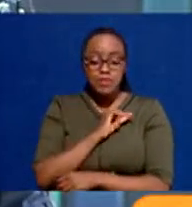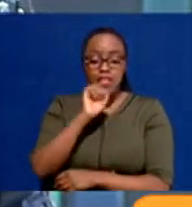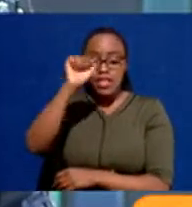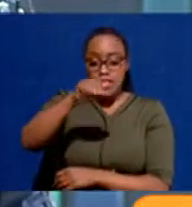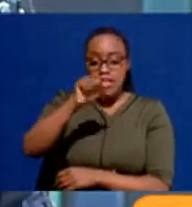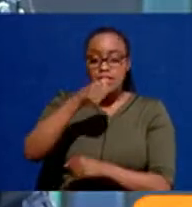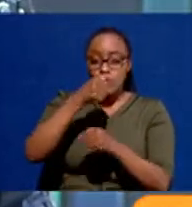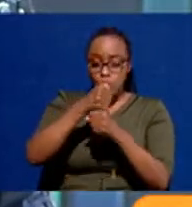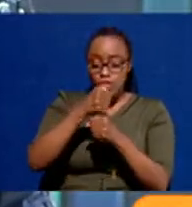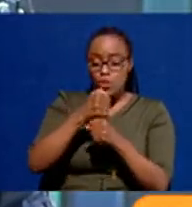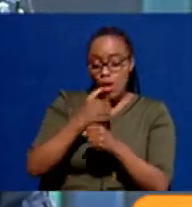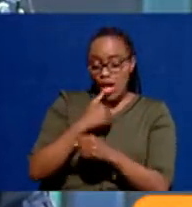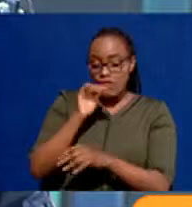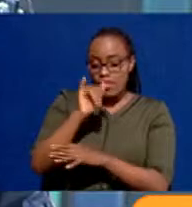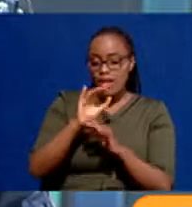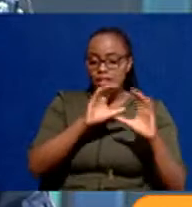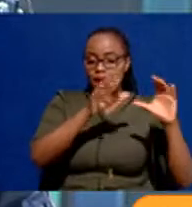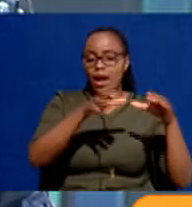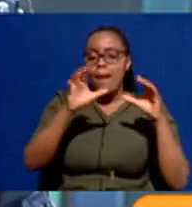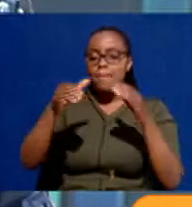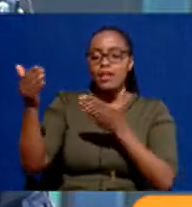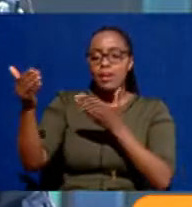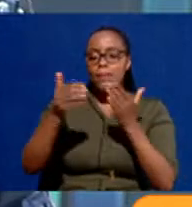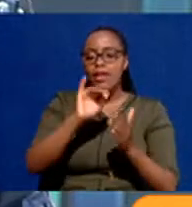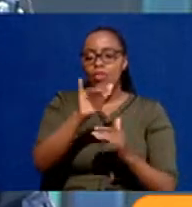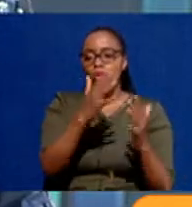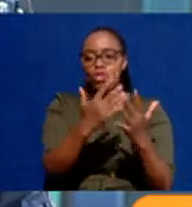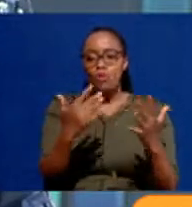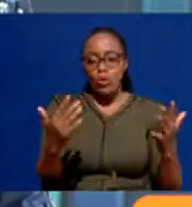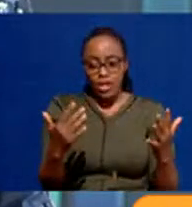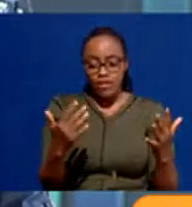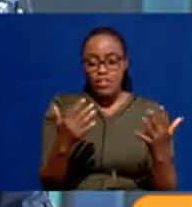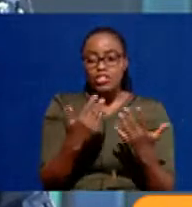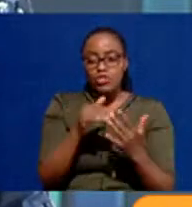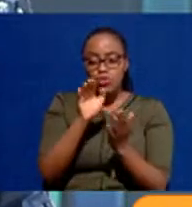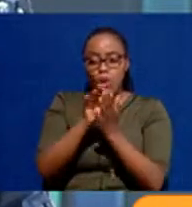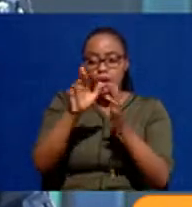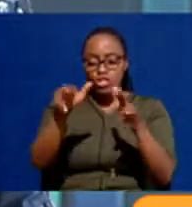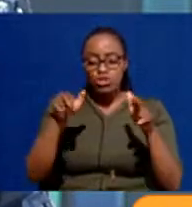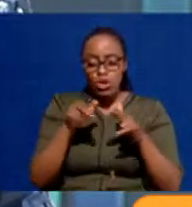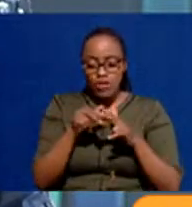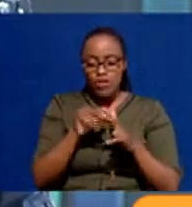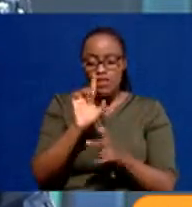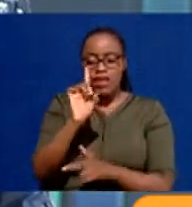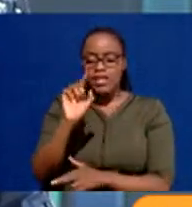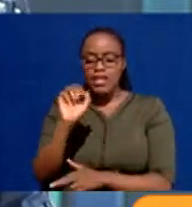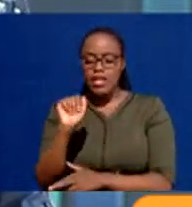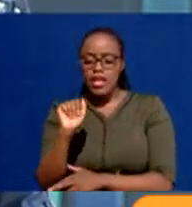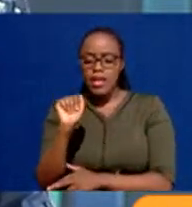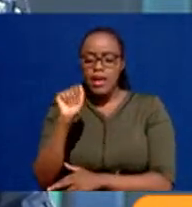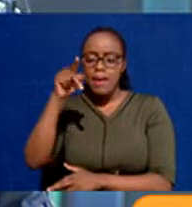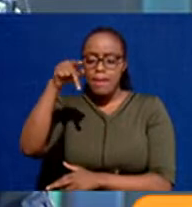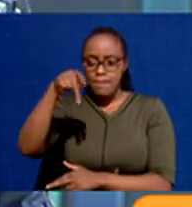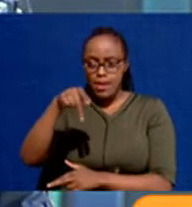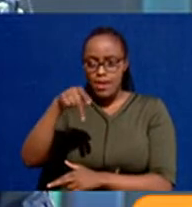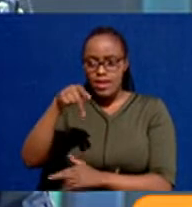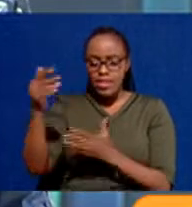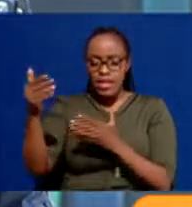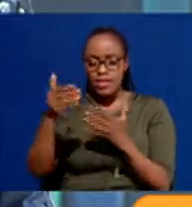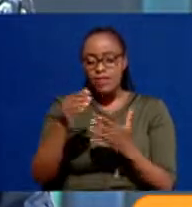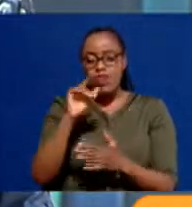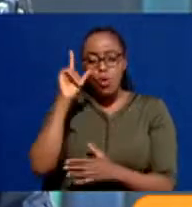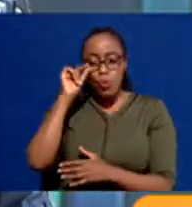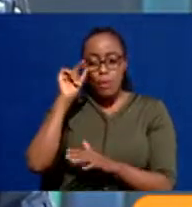yes, we do have companies that are bringing the product to our warehouses, DAP to